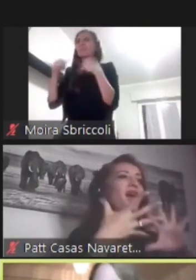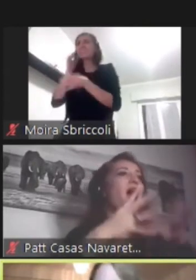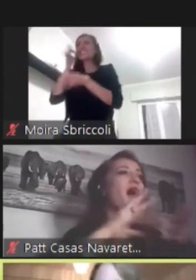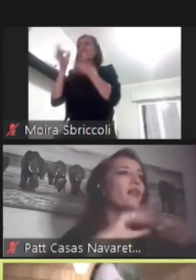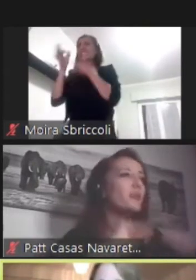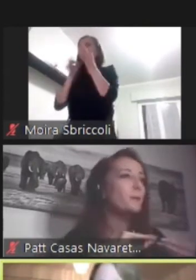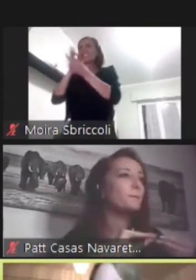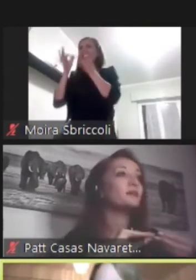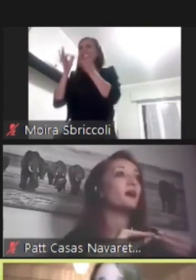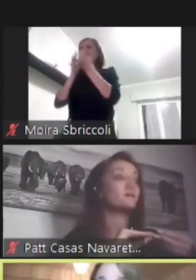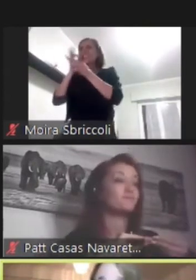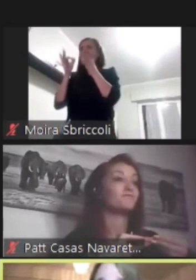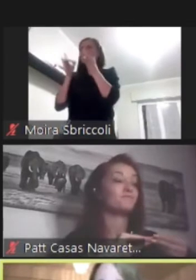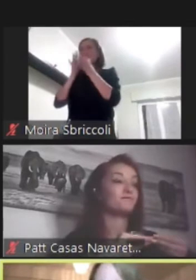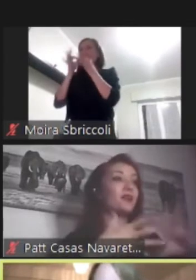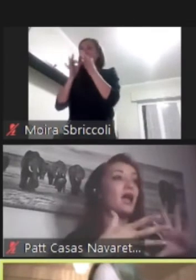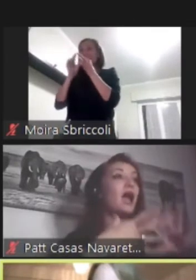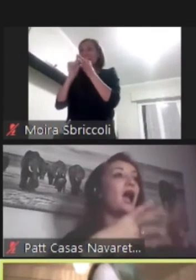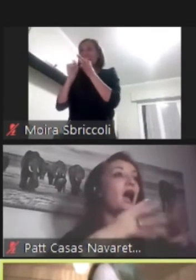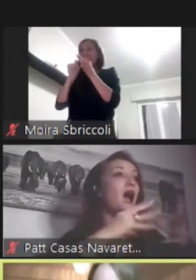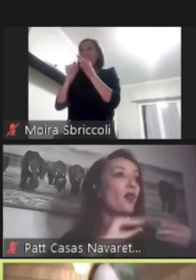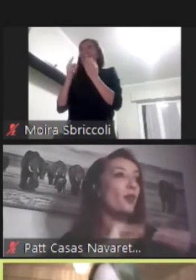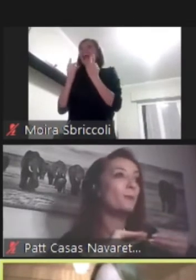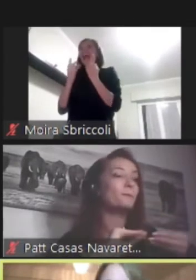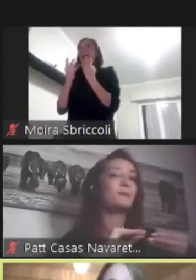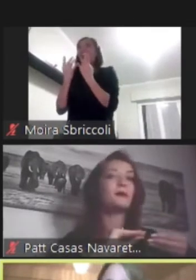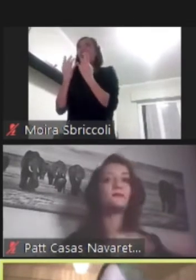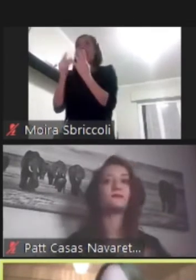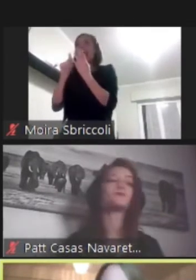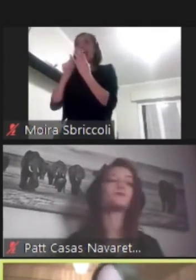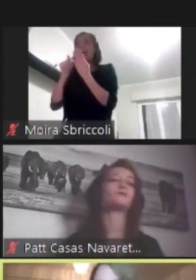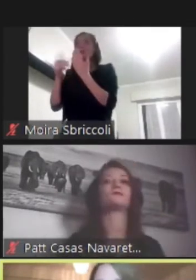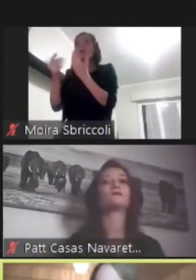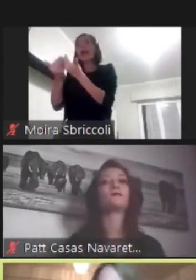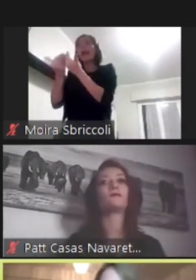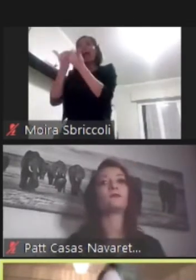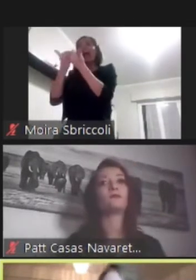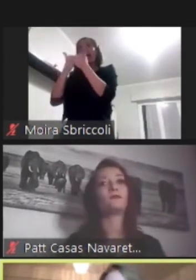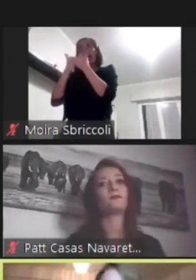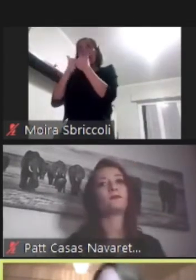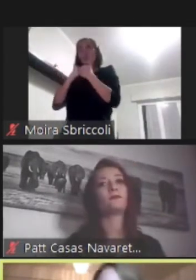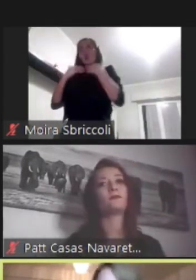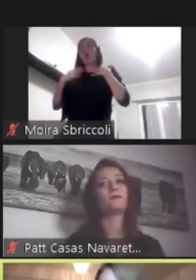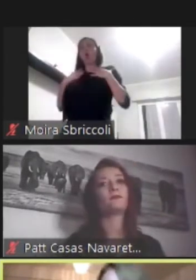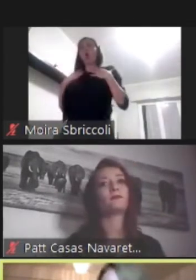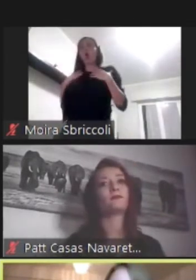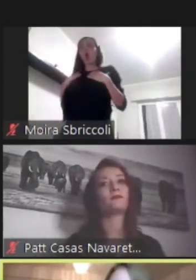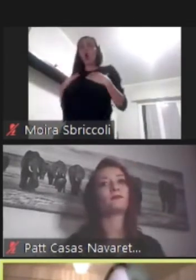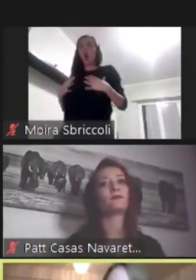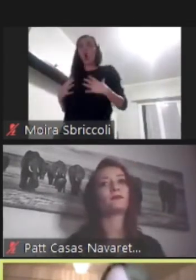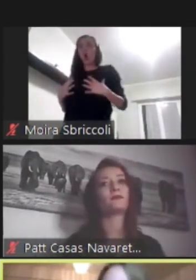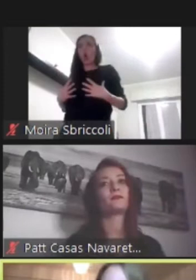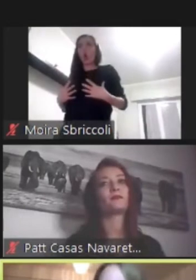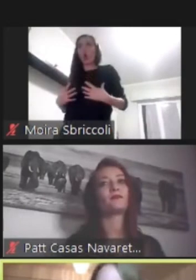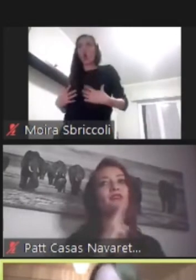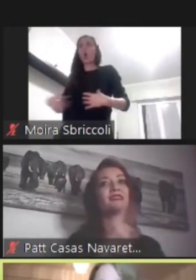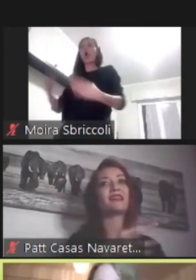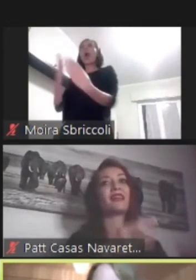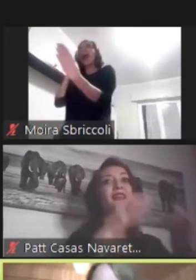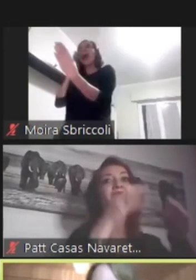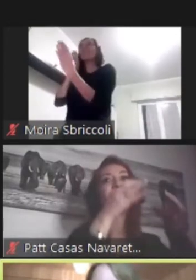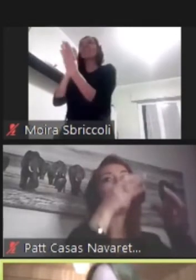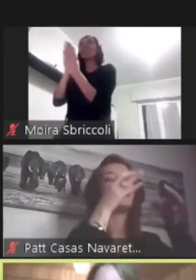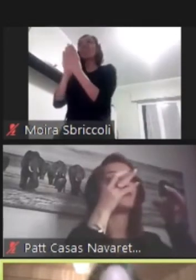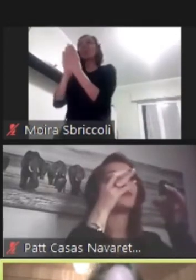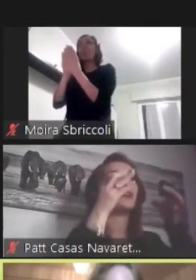the body to manage stress. So this is perfect, right? For this